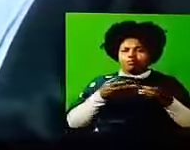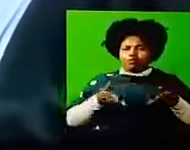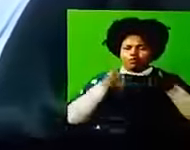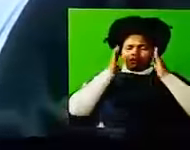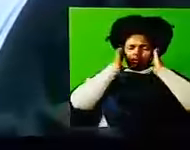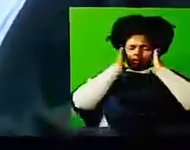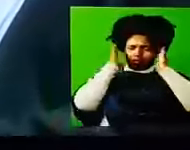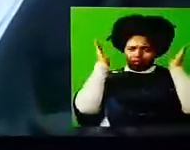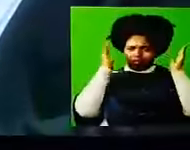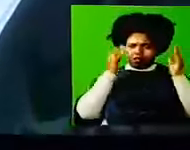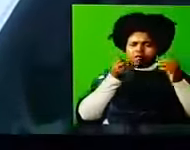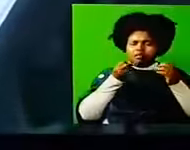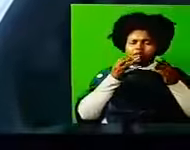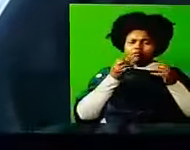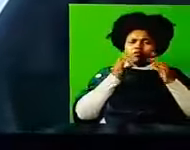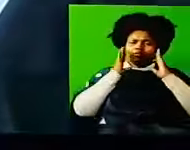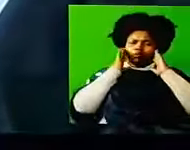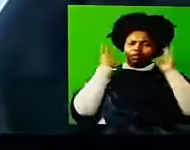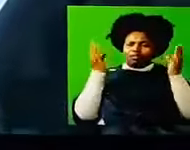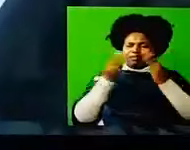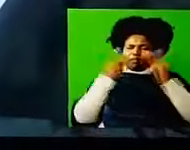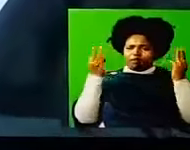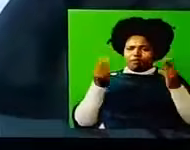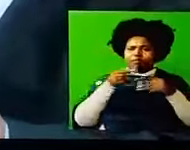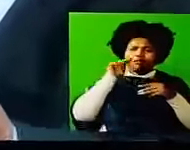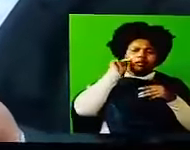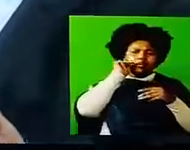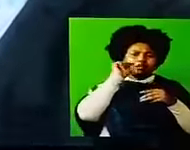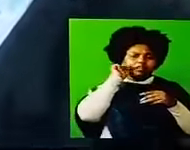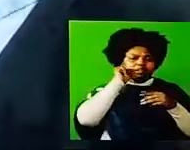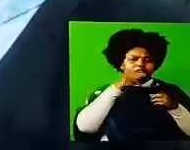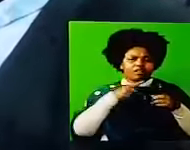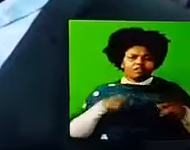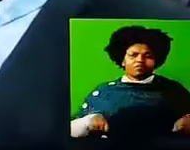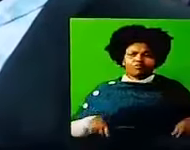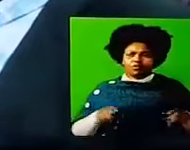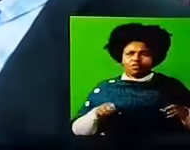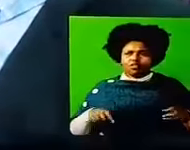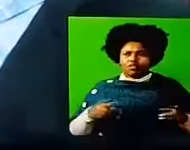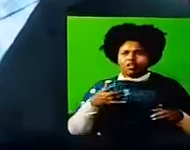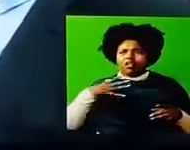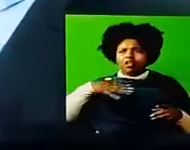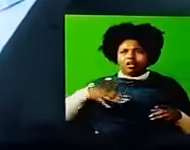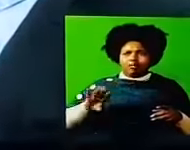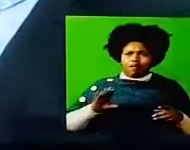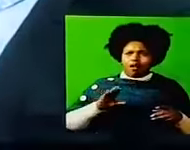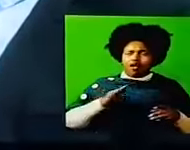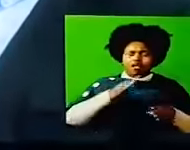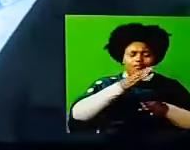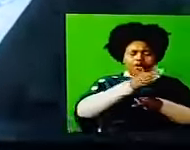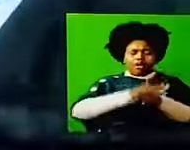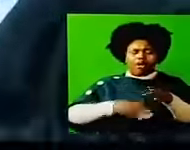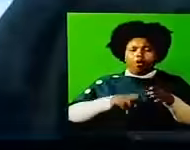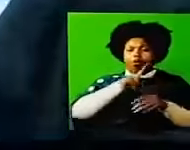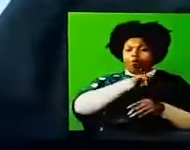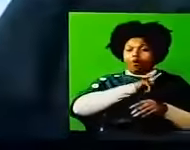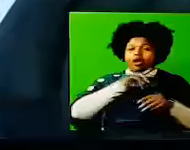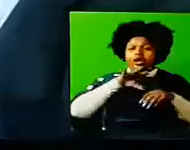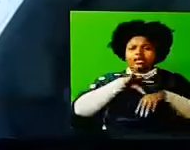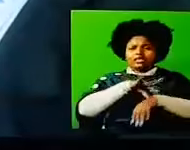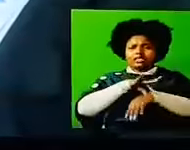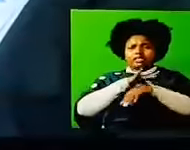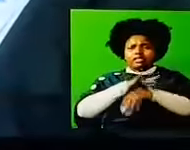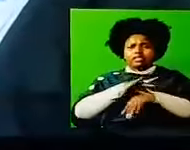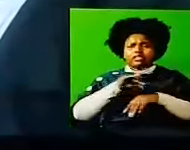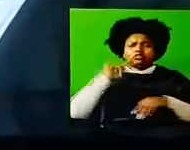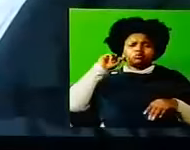maningi amaSwati ladzinga ema-wheelchairs labanye babangwa sikumbebe bajutshiwe ninganasifo lesikhona sashukela labanye